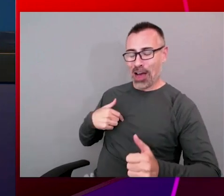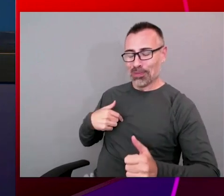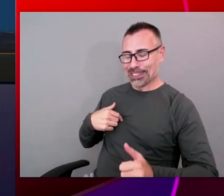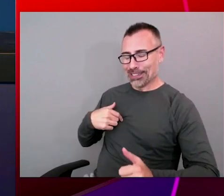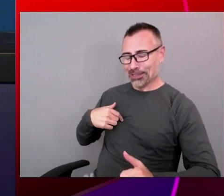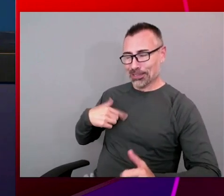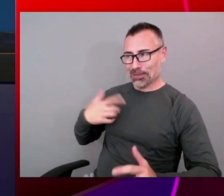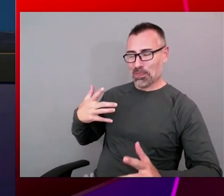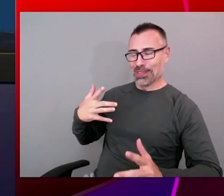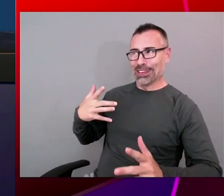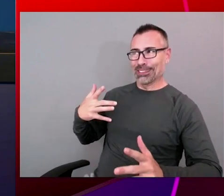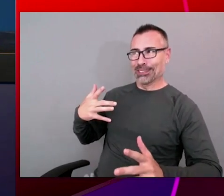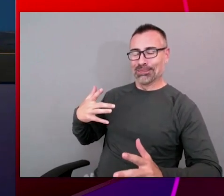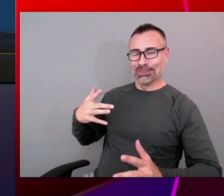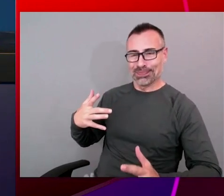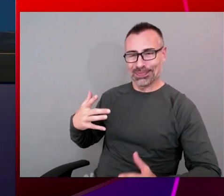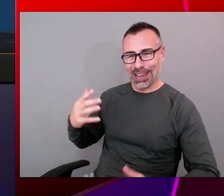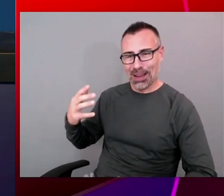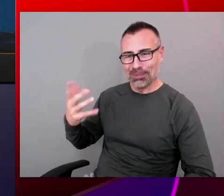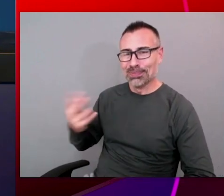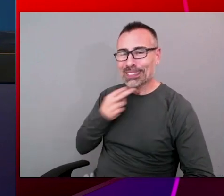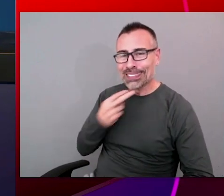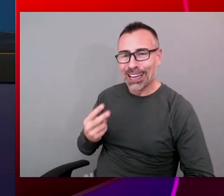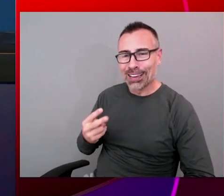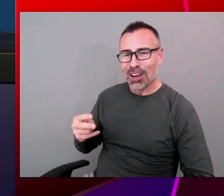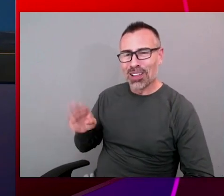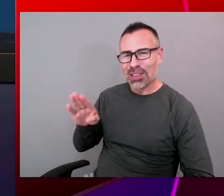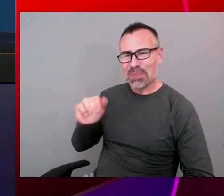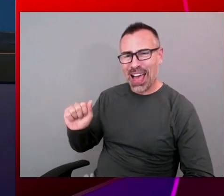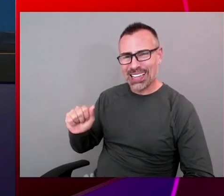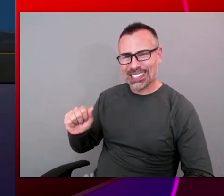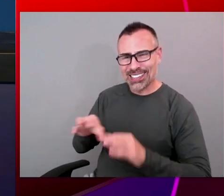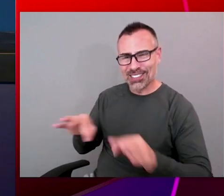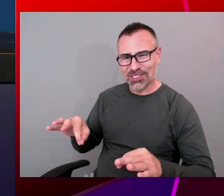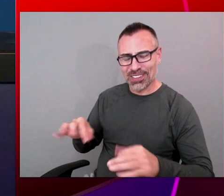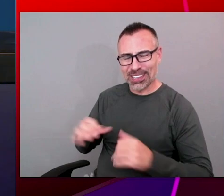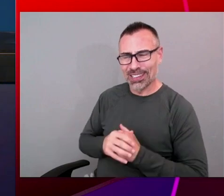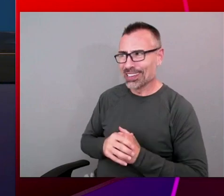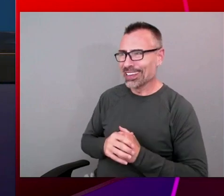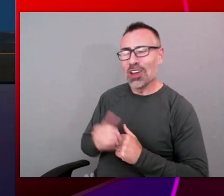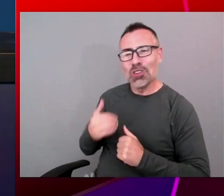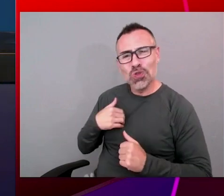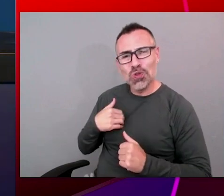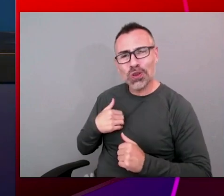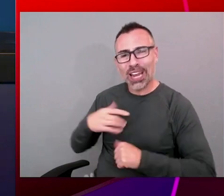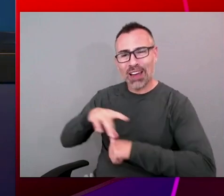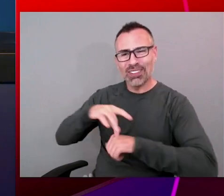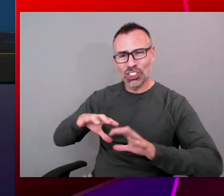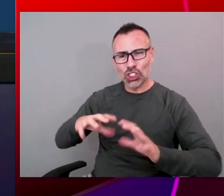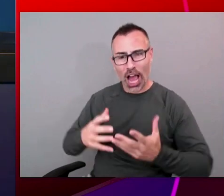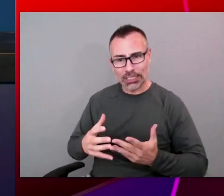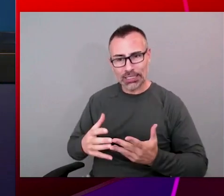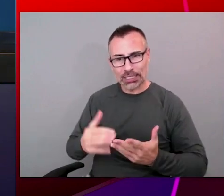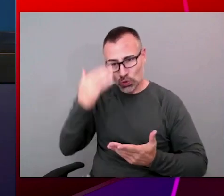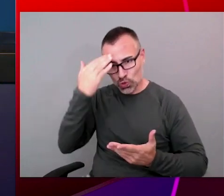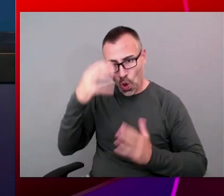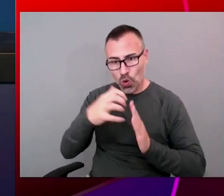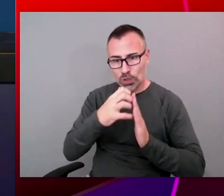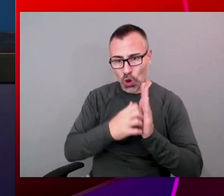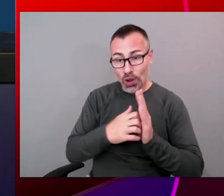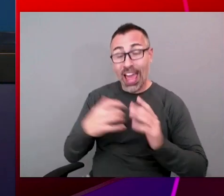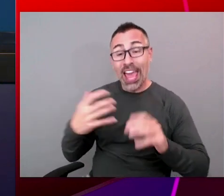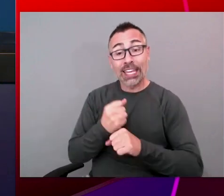it. You can have a geologist who knows how to code. So a geologist can get a computer science degree, but use